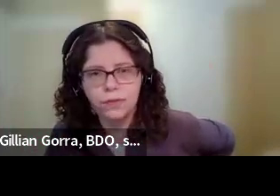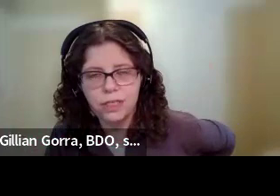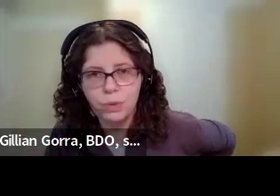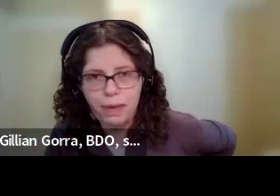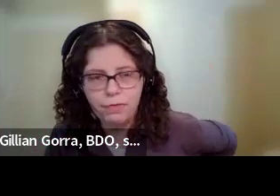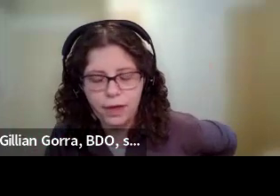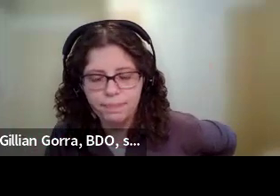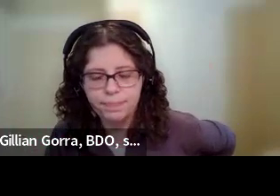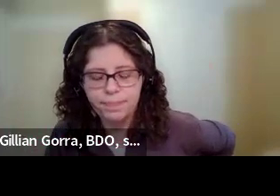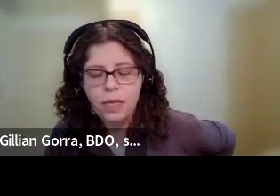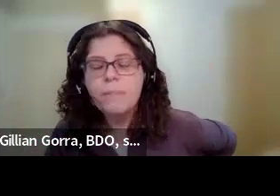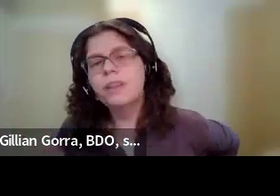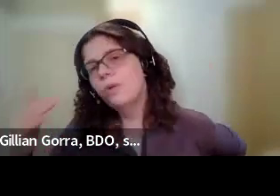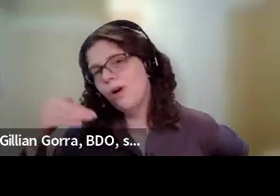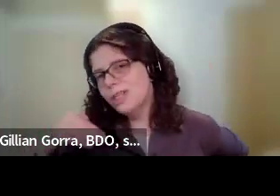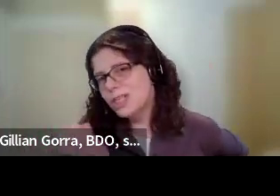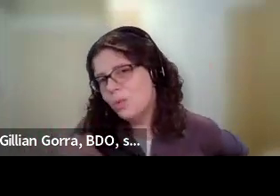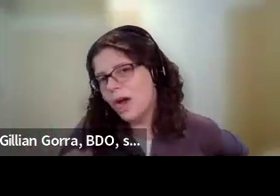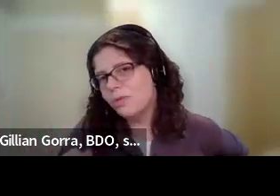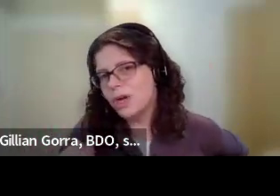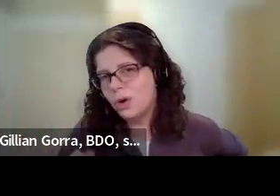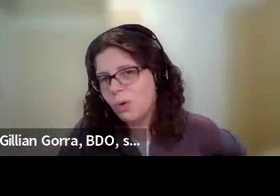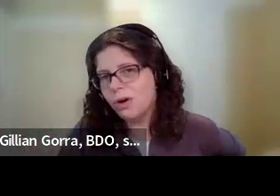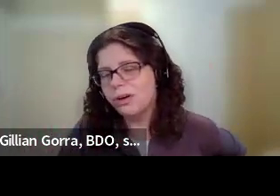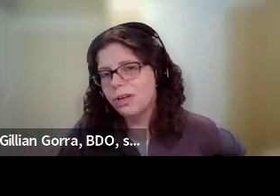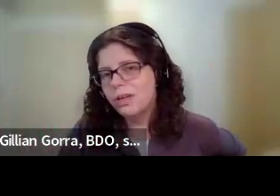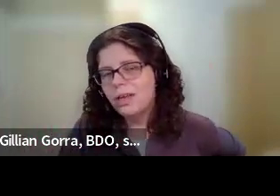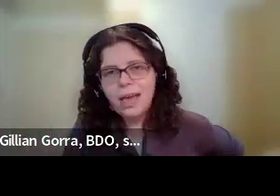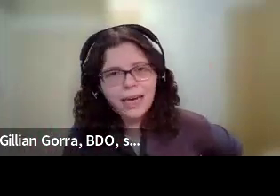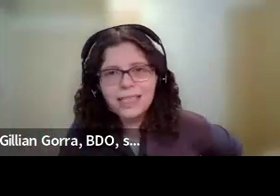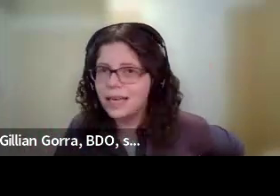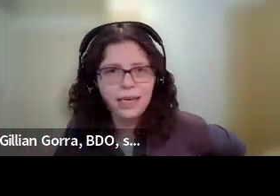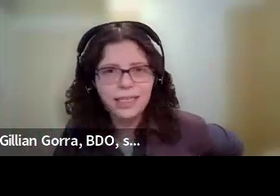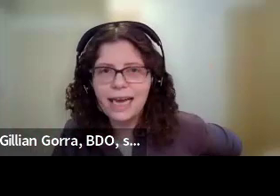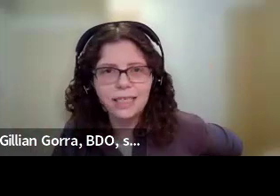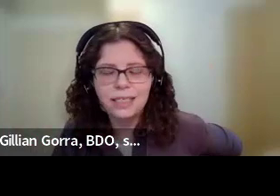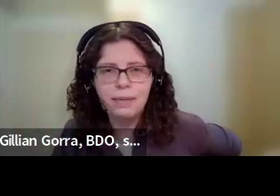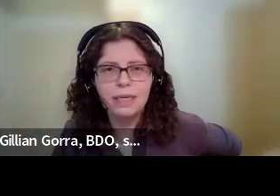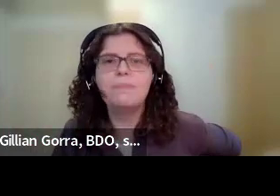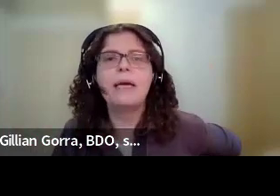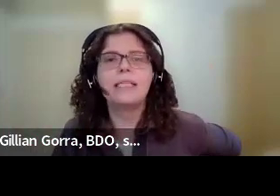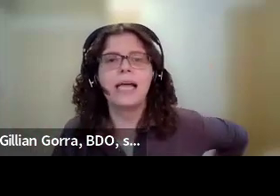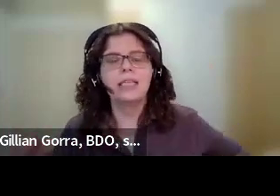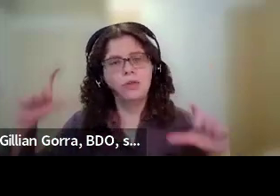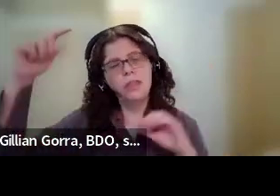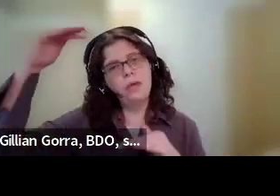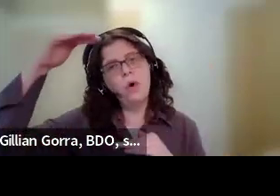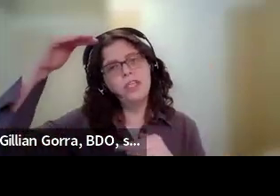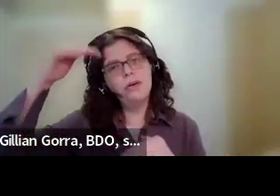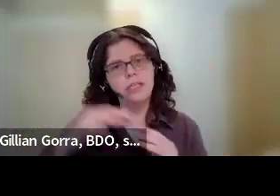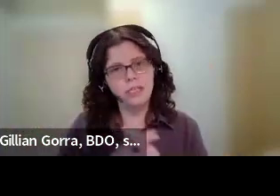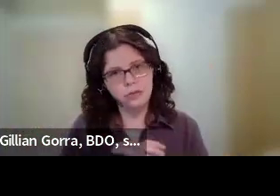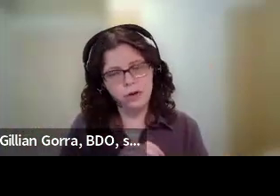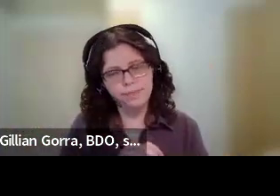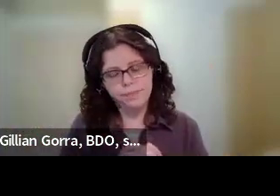legal services and we paid for them? But then we also want to record an exact same expense line so that they